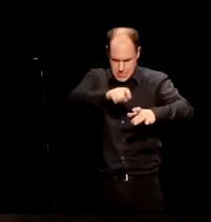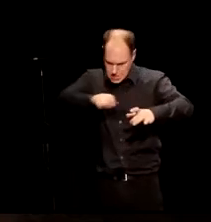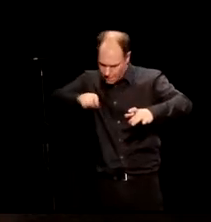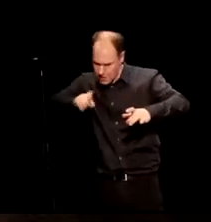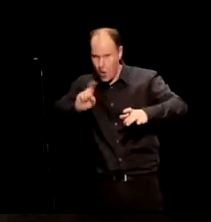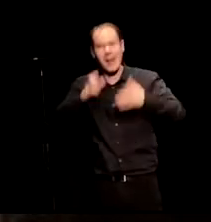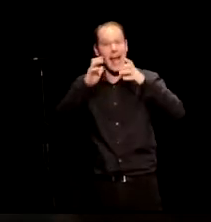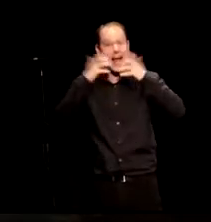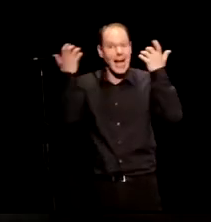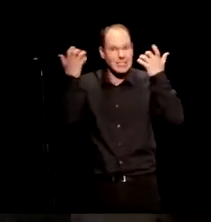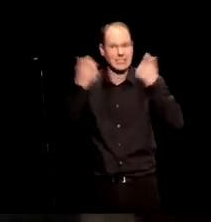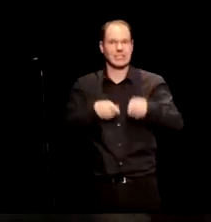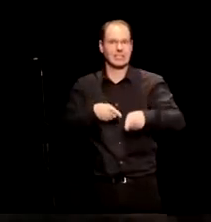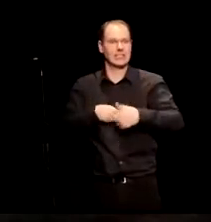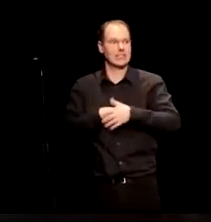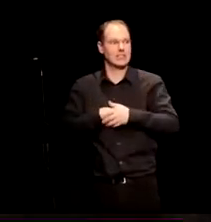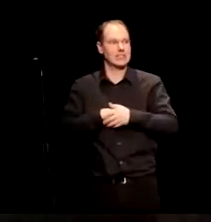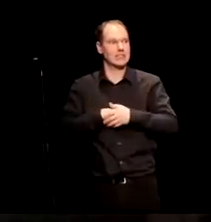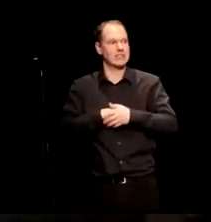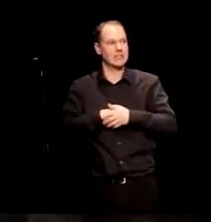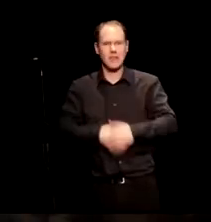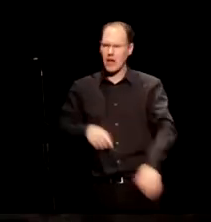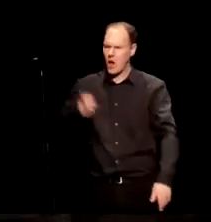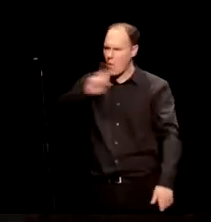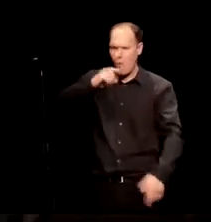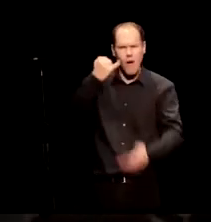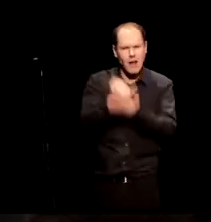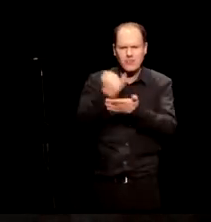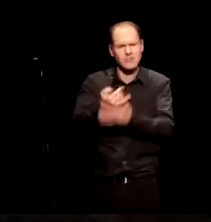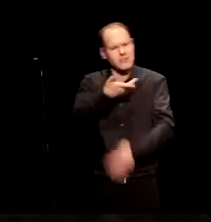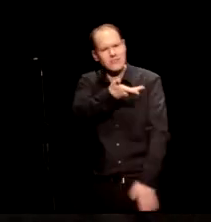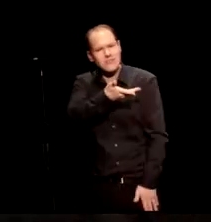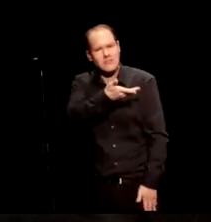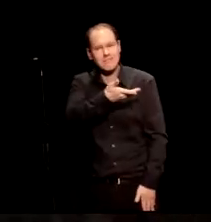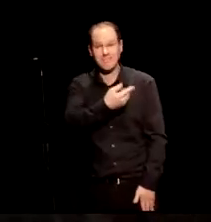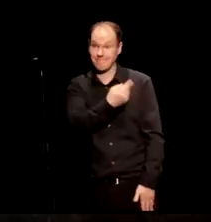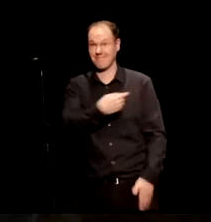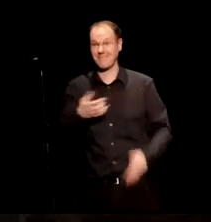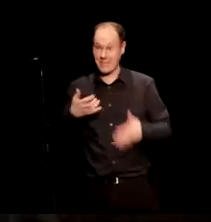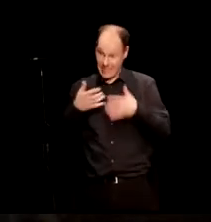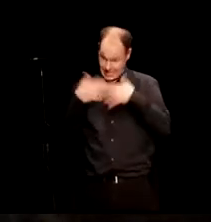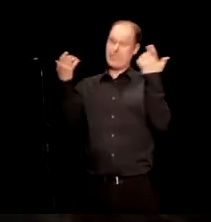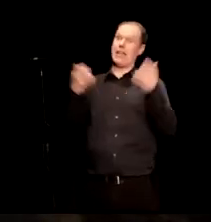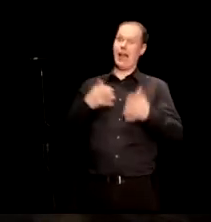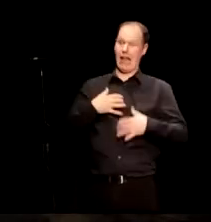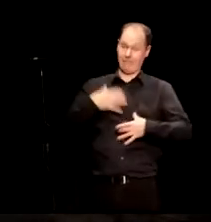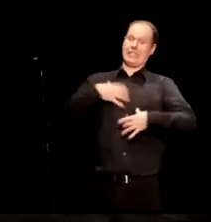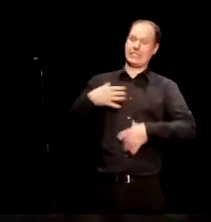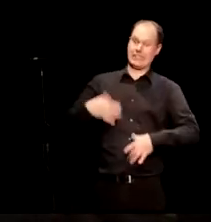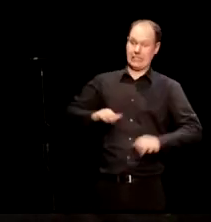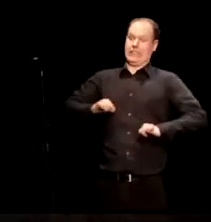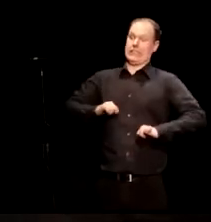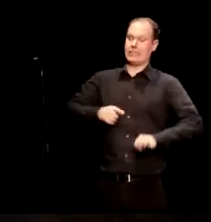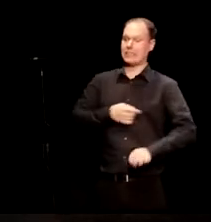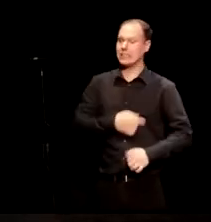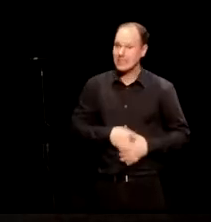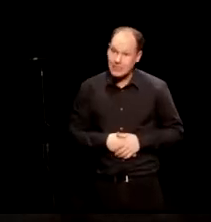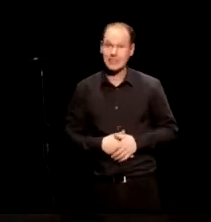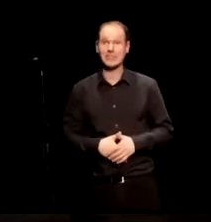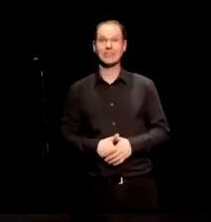a cat. What's the matter with your friend? He has cataleptic fits.